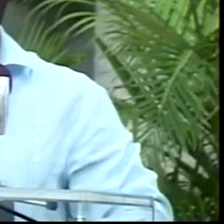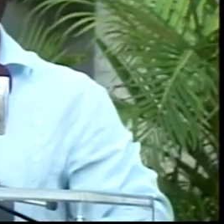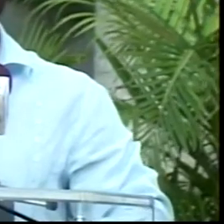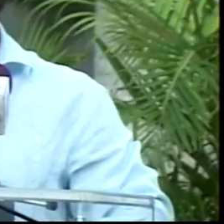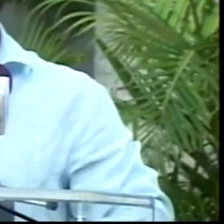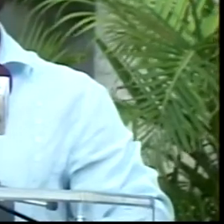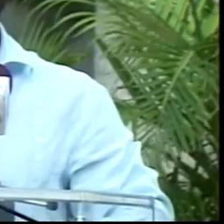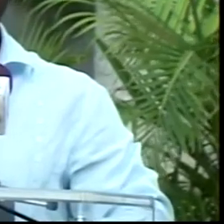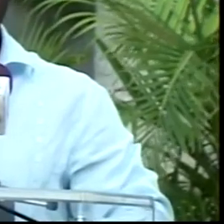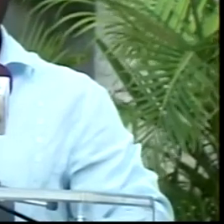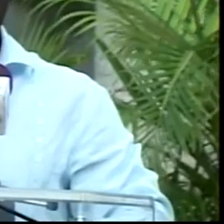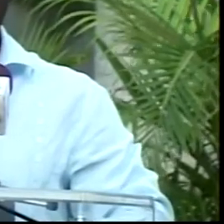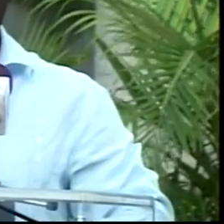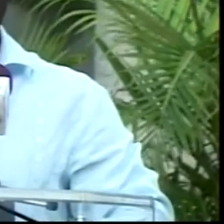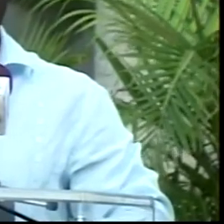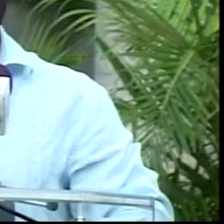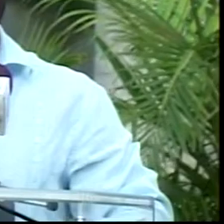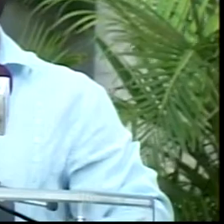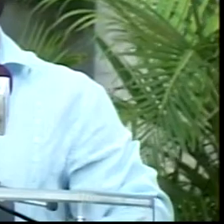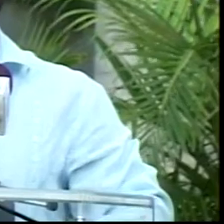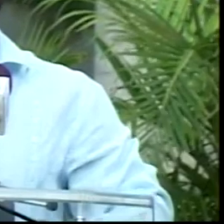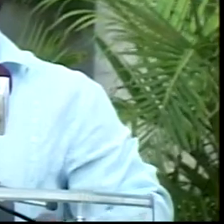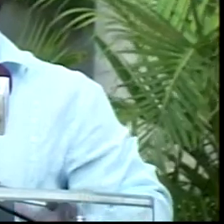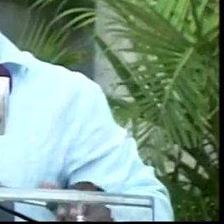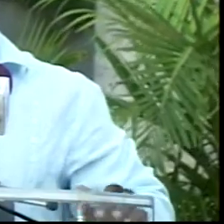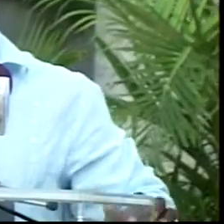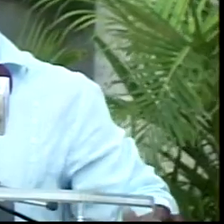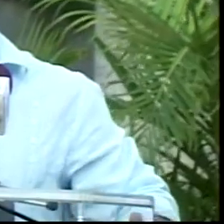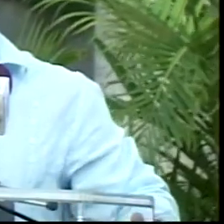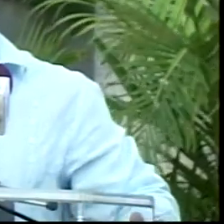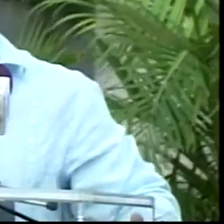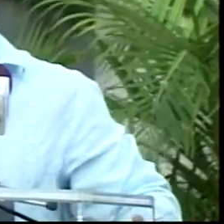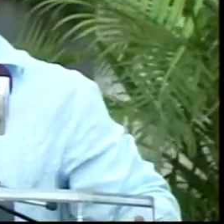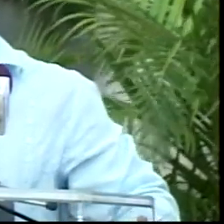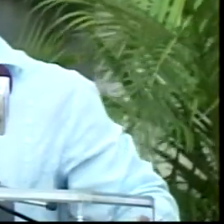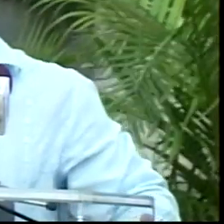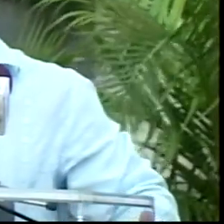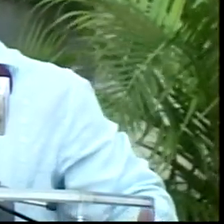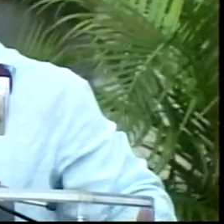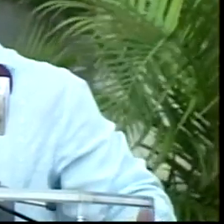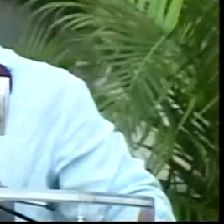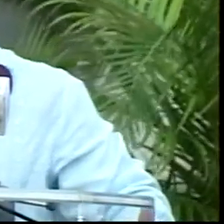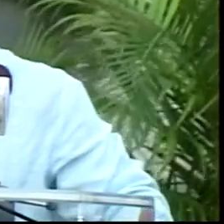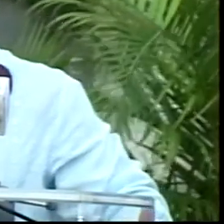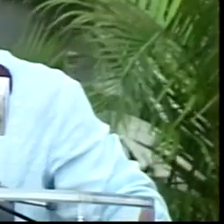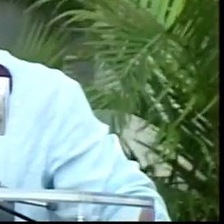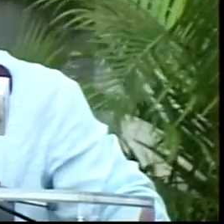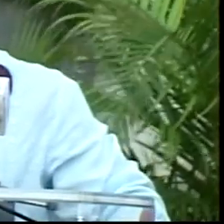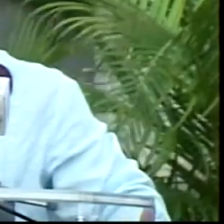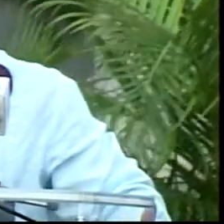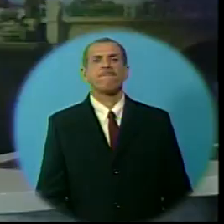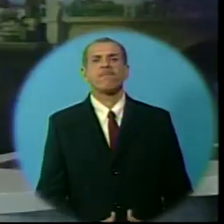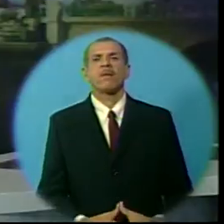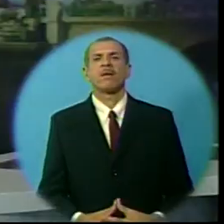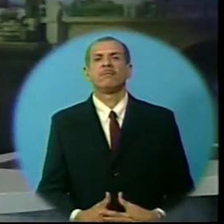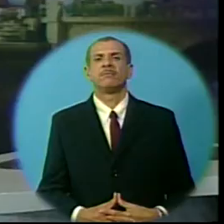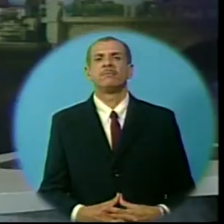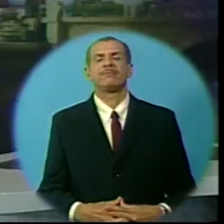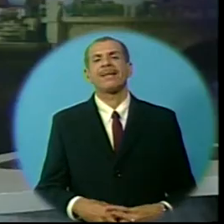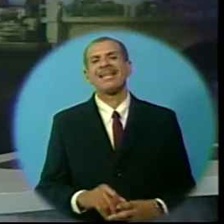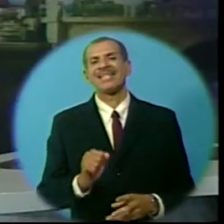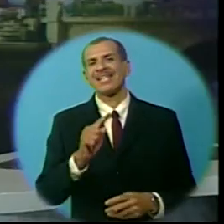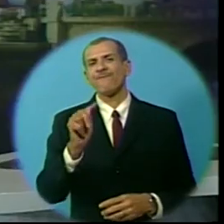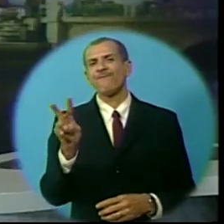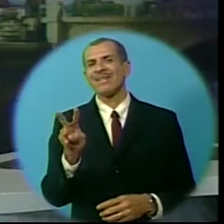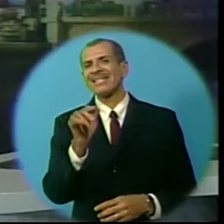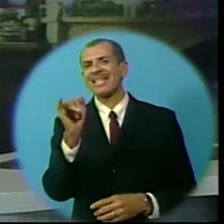facilitated by the legislation, by way of the various incentives contained therein. St.